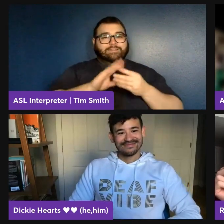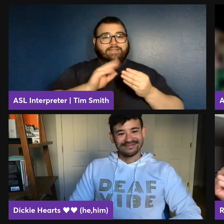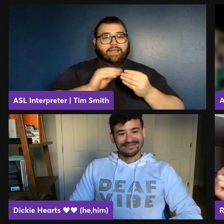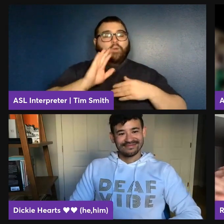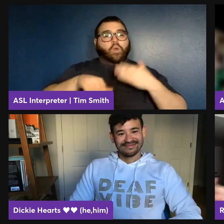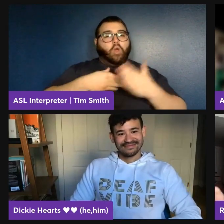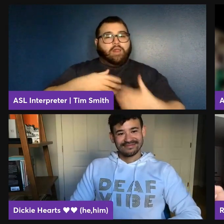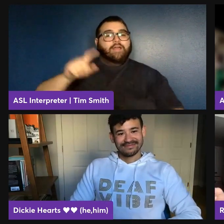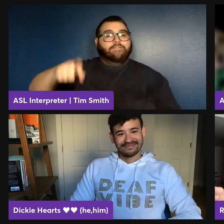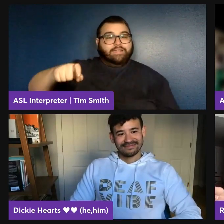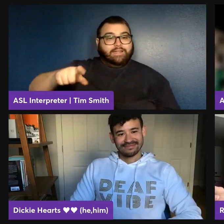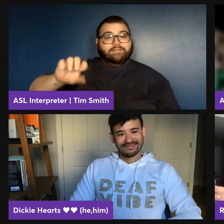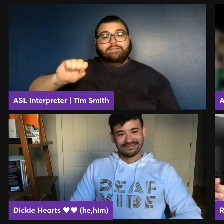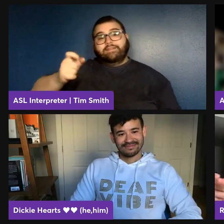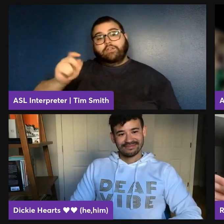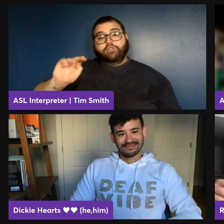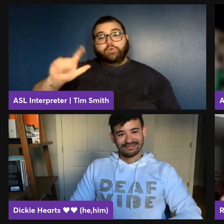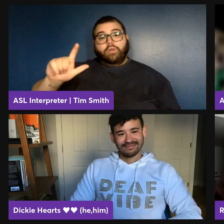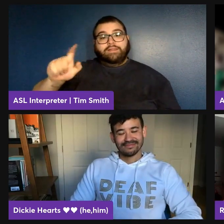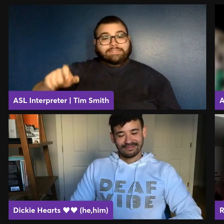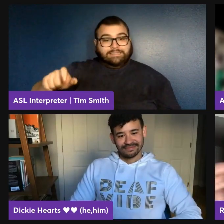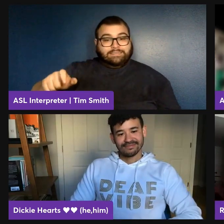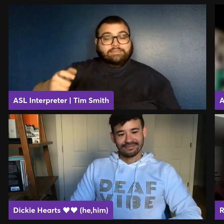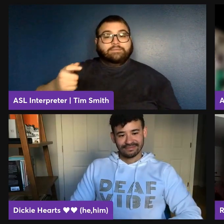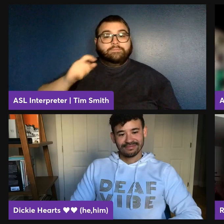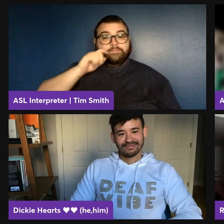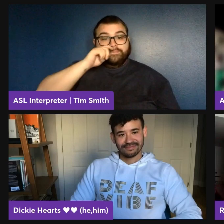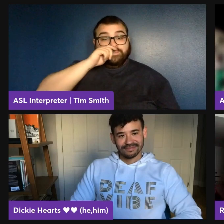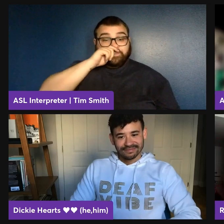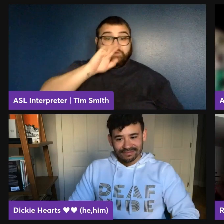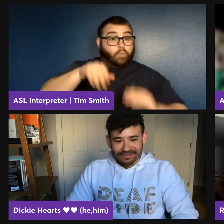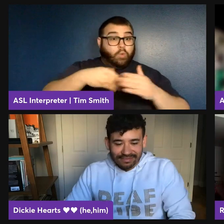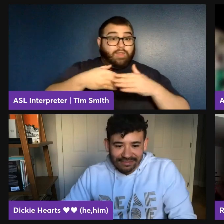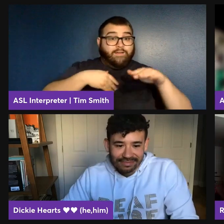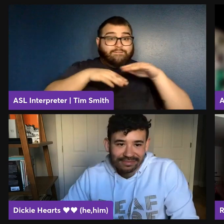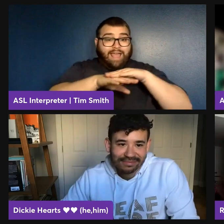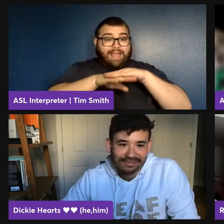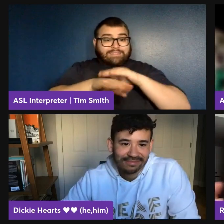needs, sexual needs, and we all have access needs